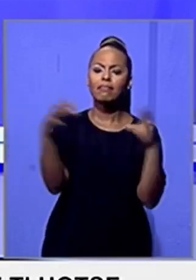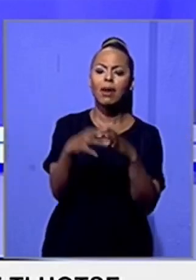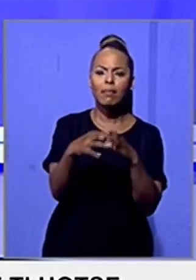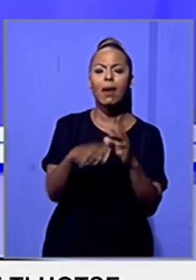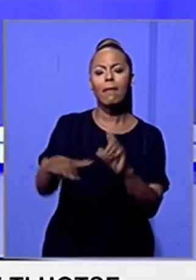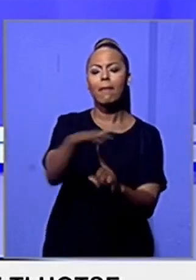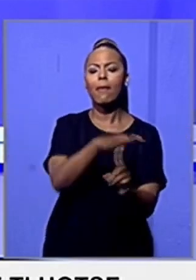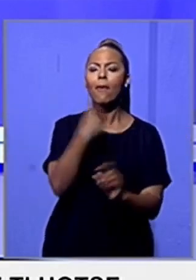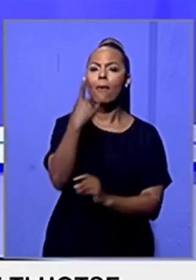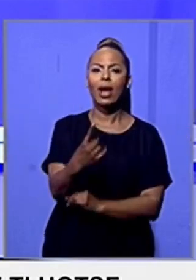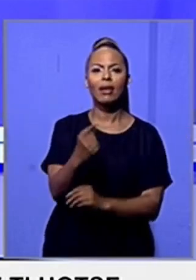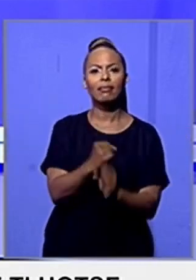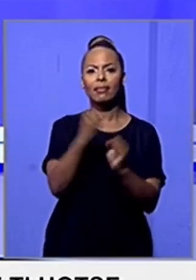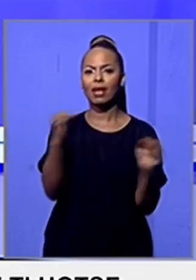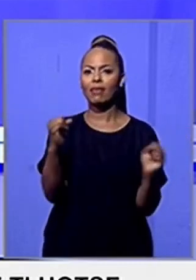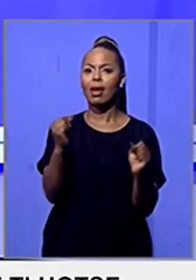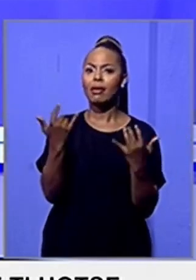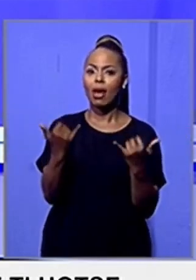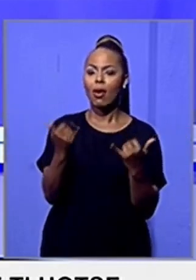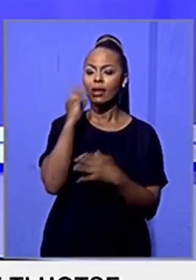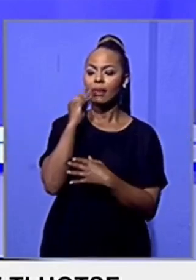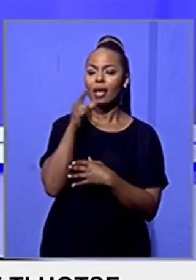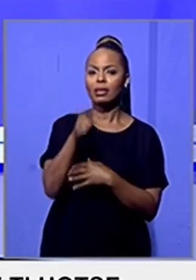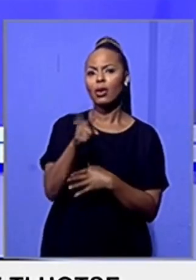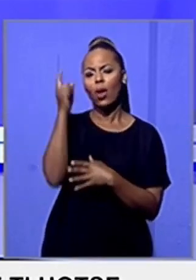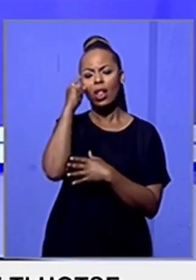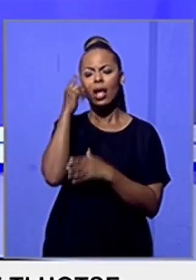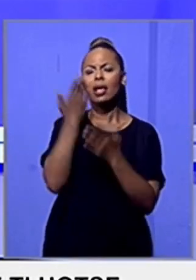gore se se tlile go ngwela jang Afrika Borwa?